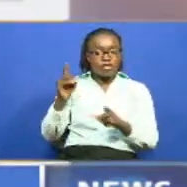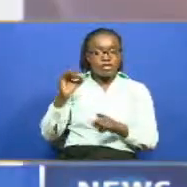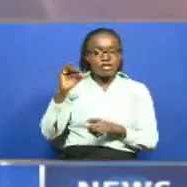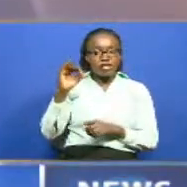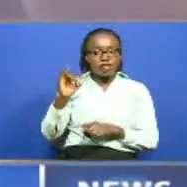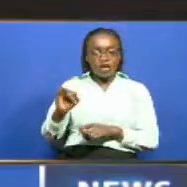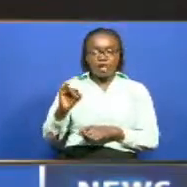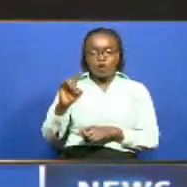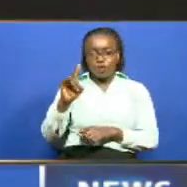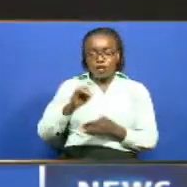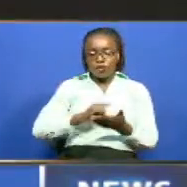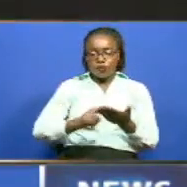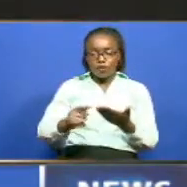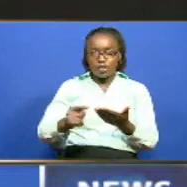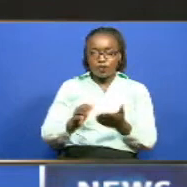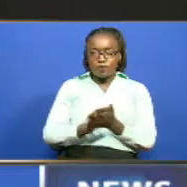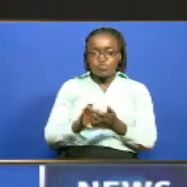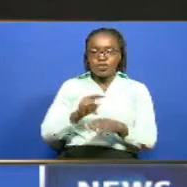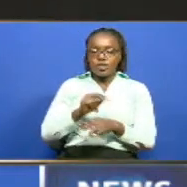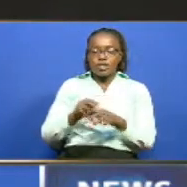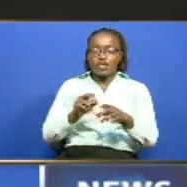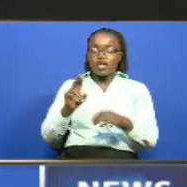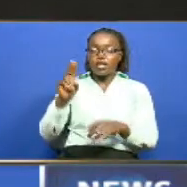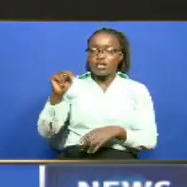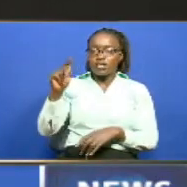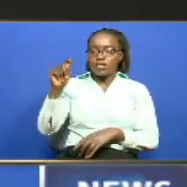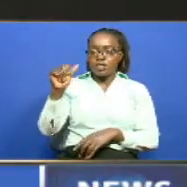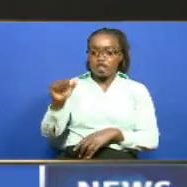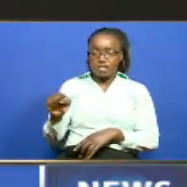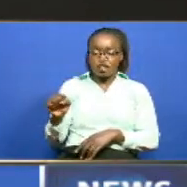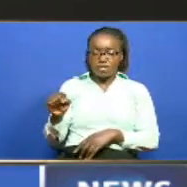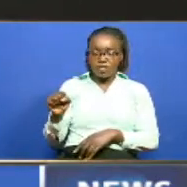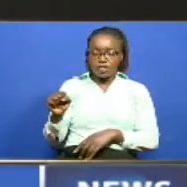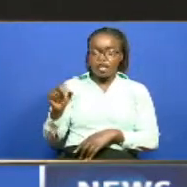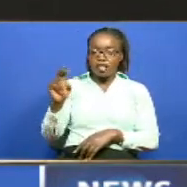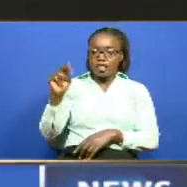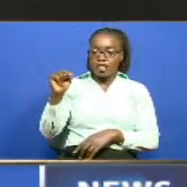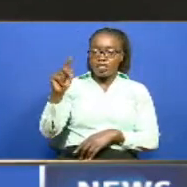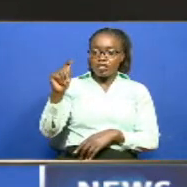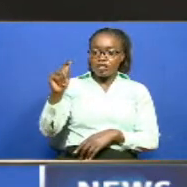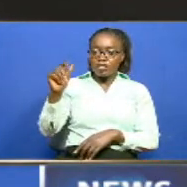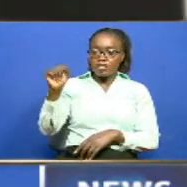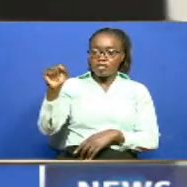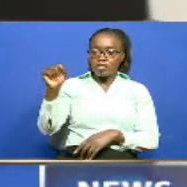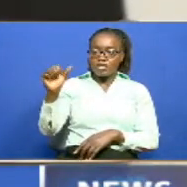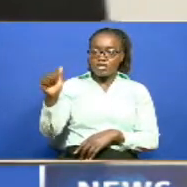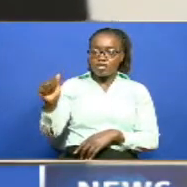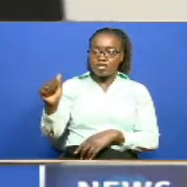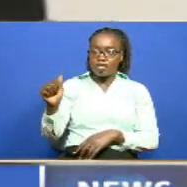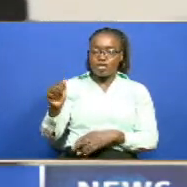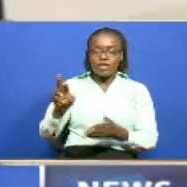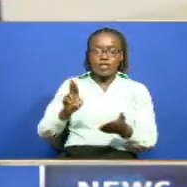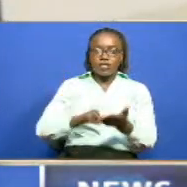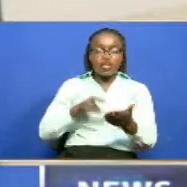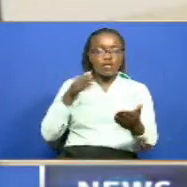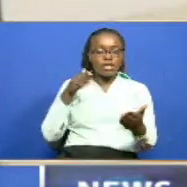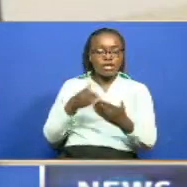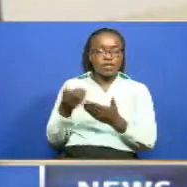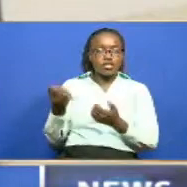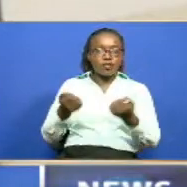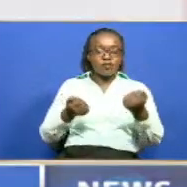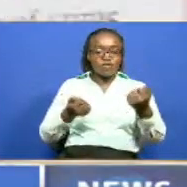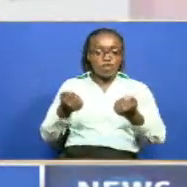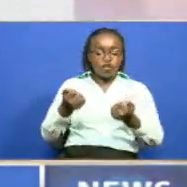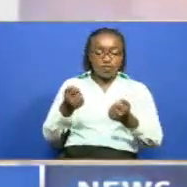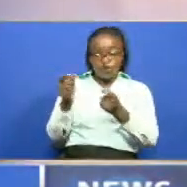week. The National Transport Safety Authority has also been ordered to register caveat against the records of each of